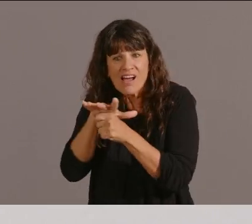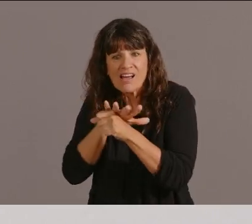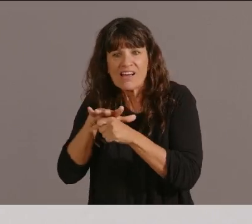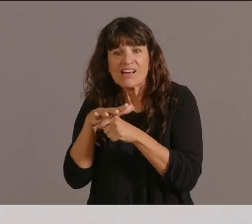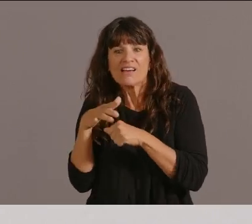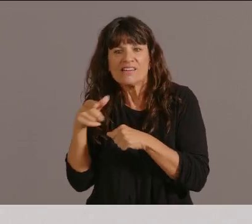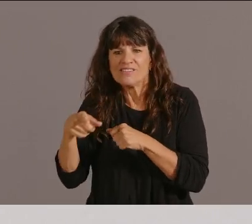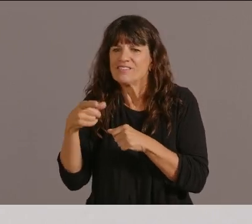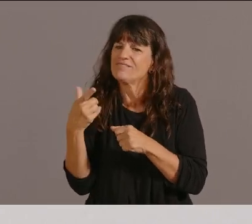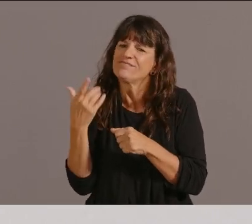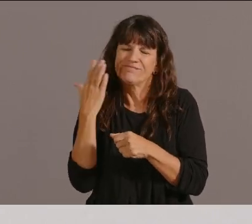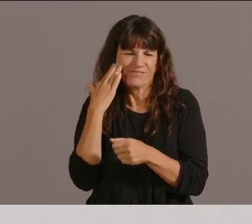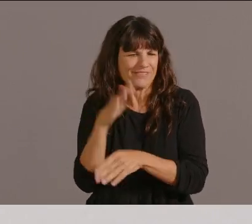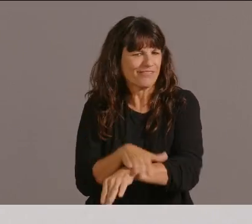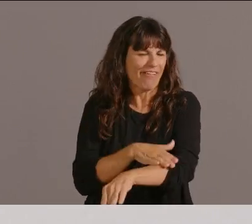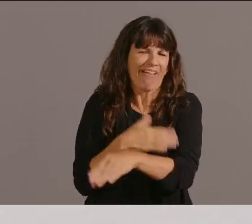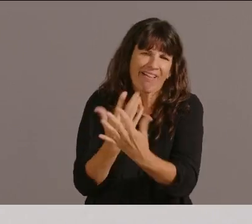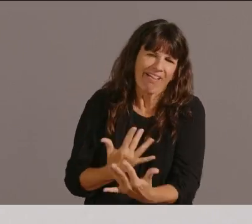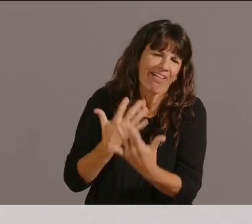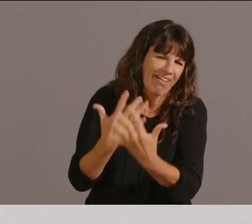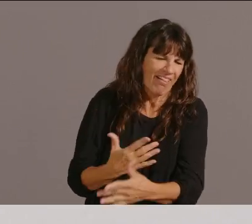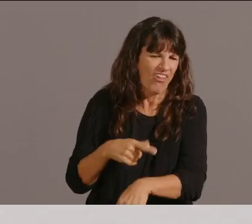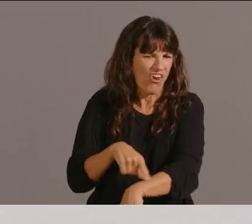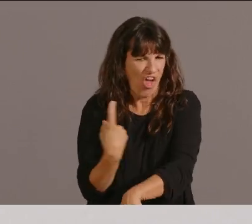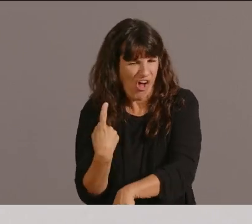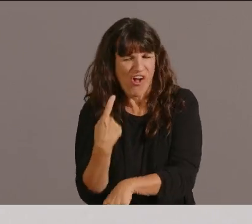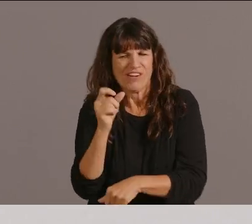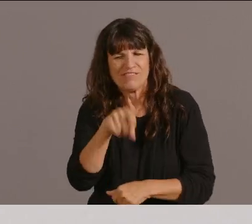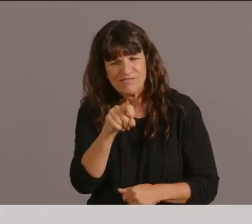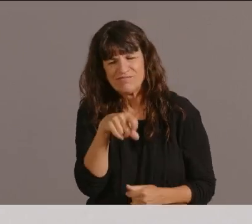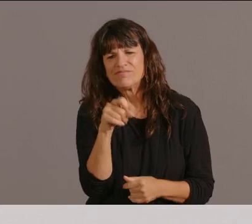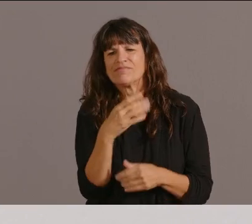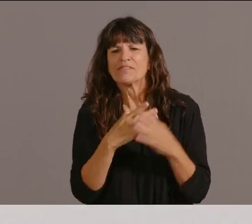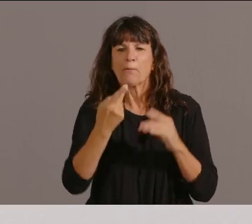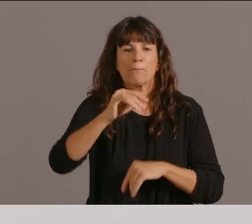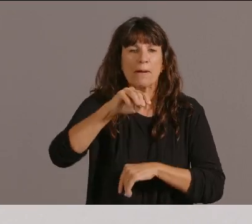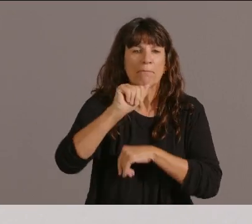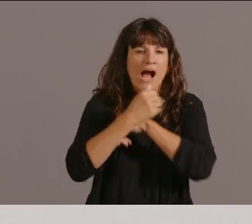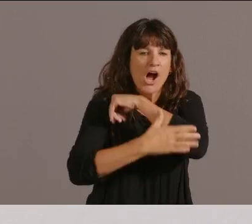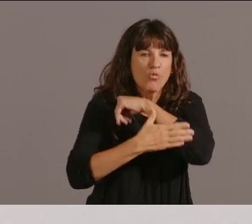There's, especially in Pima and Maricopa, where we've got the majority of our